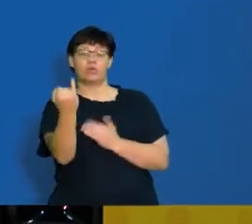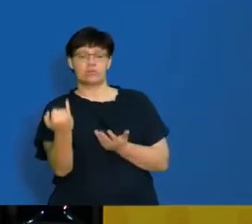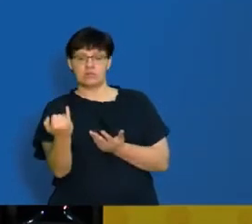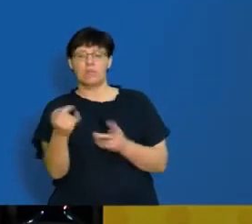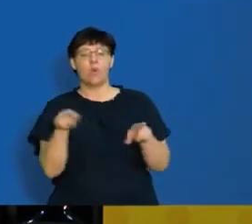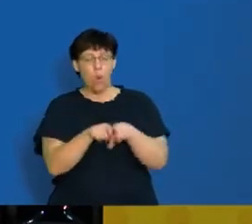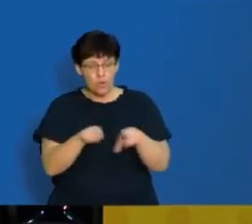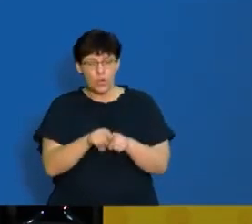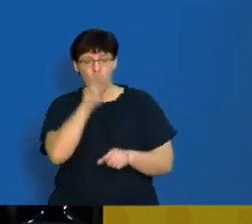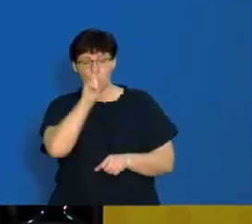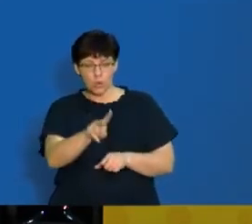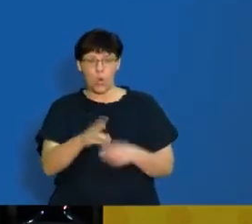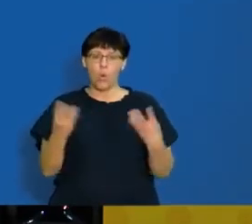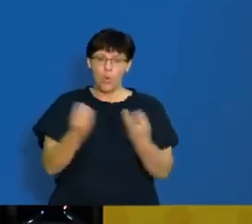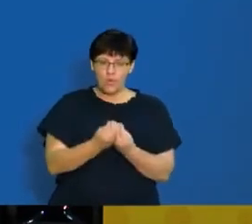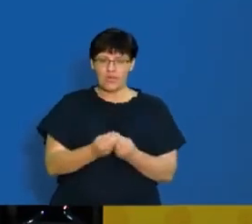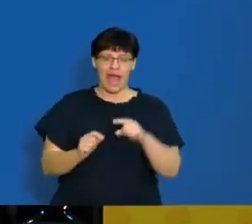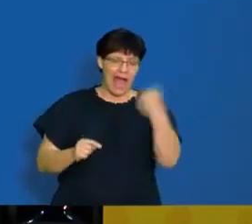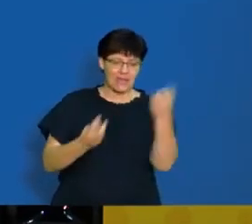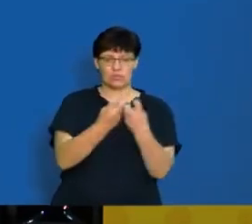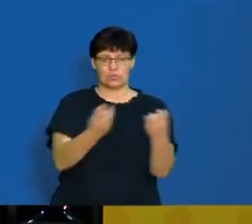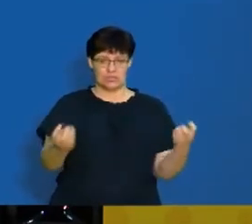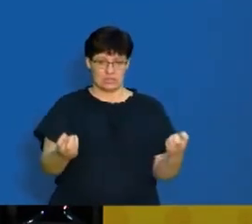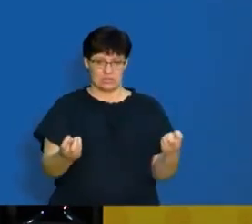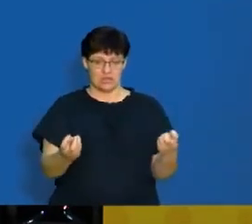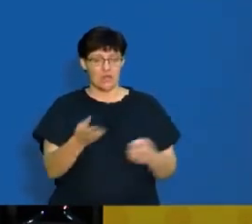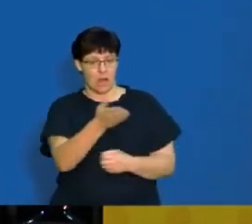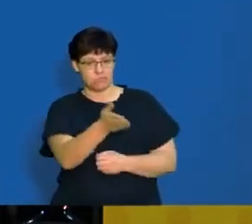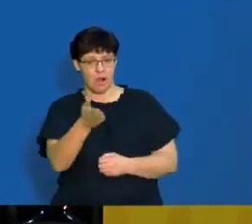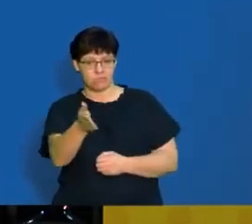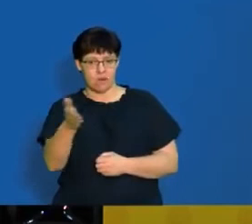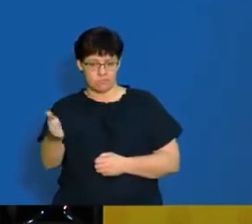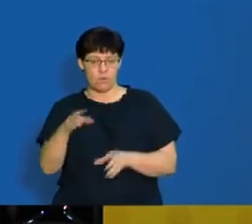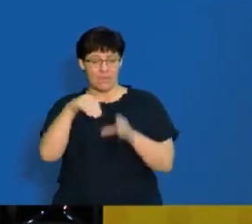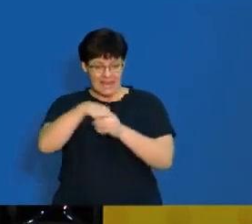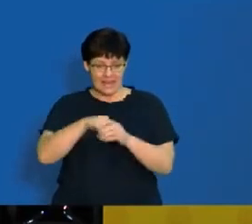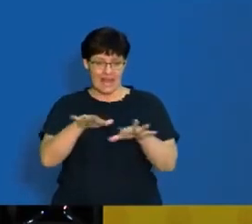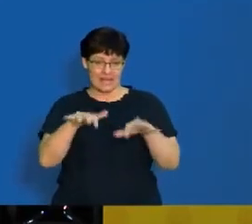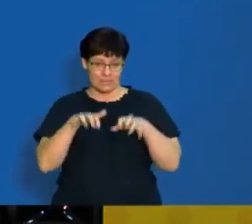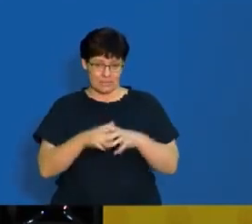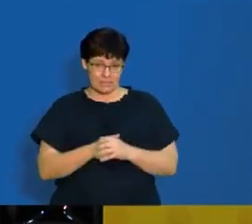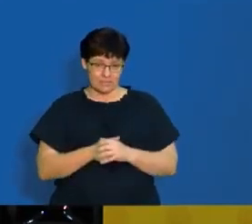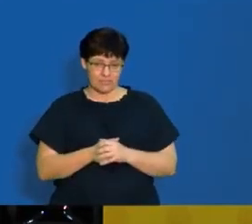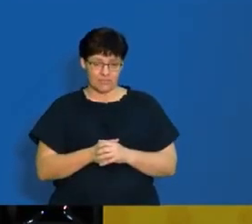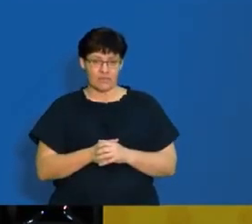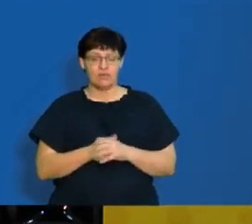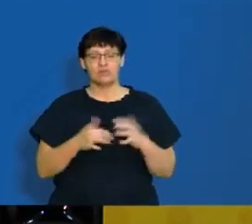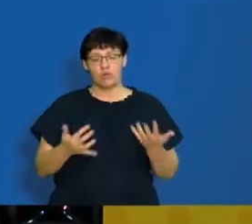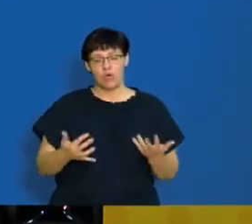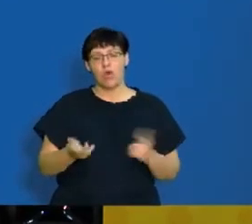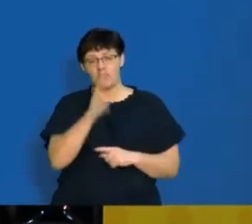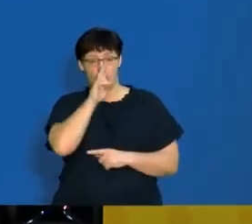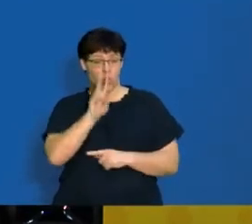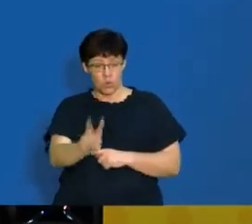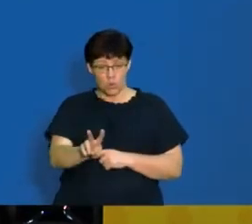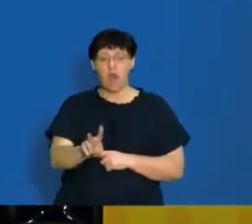be looking at it together with the other sources that are there in the exam. Okay, they can be textual sources. So if you look at